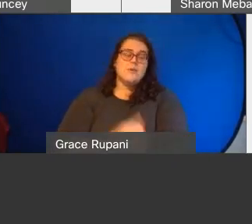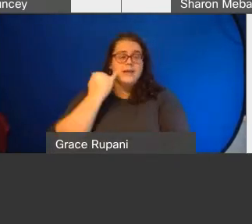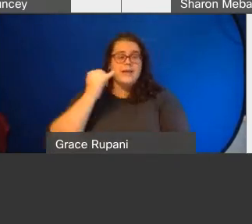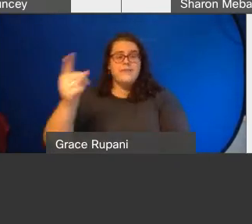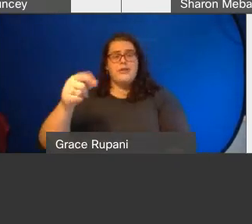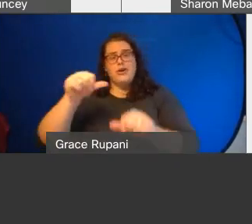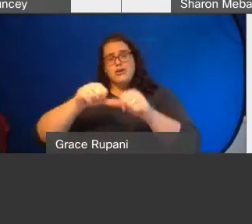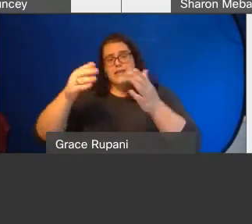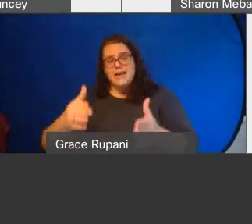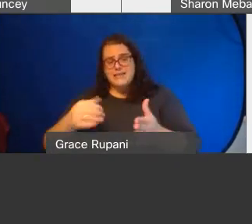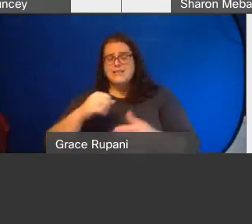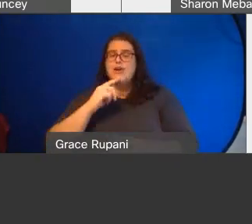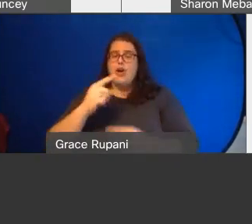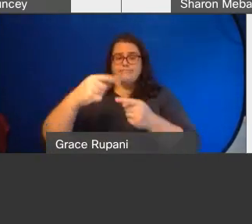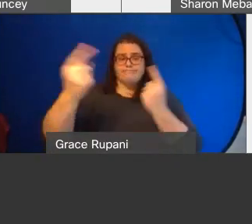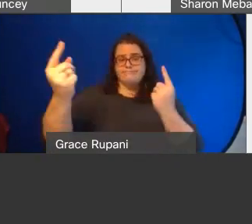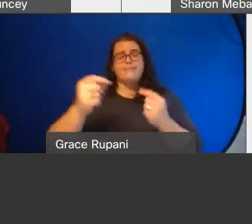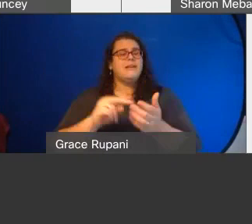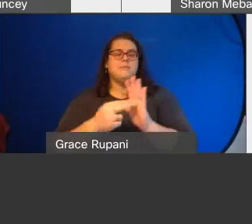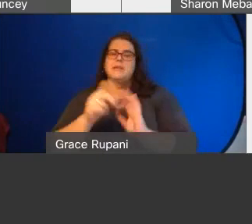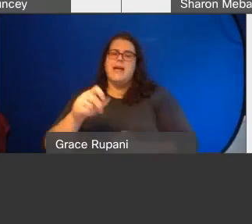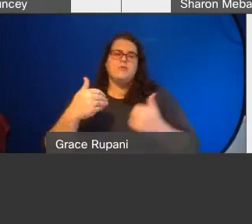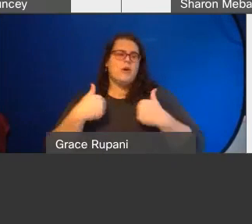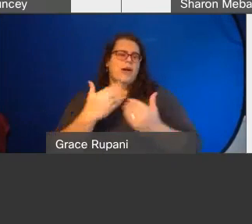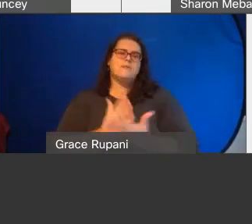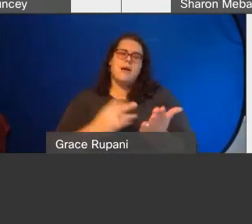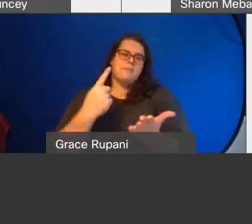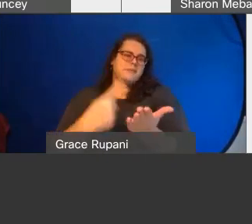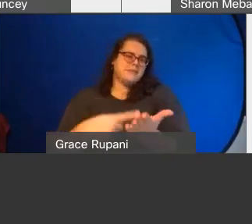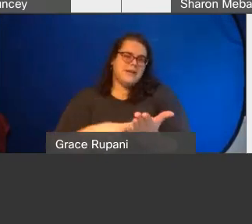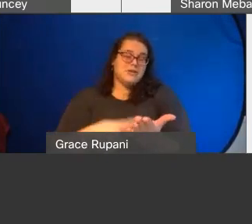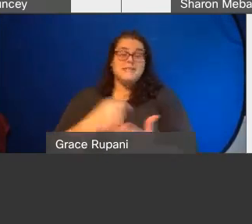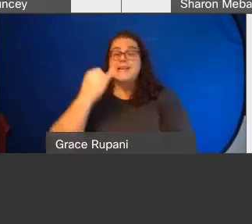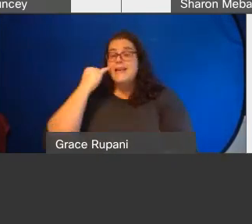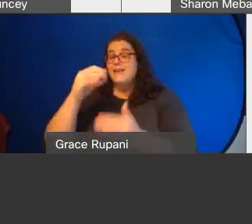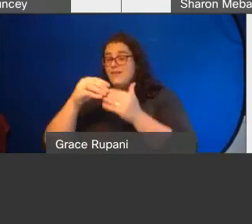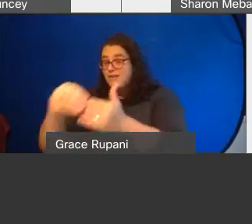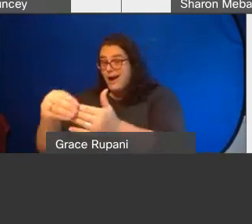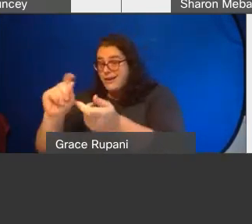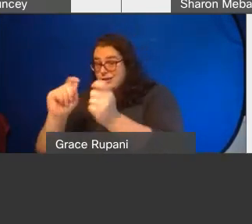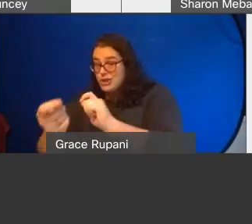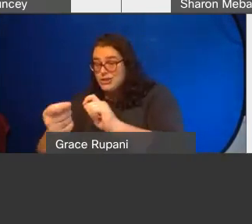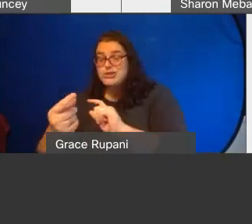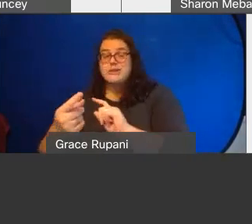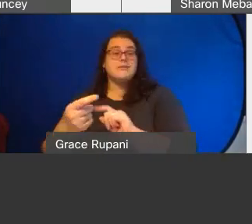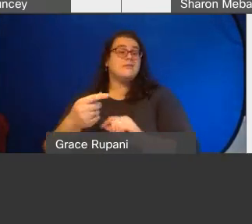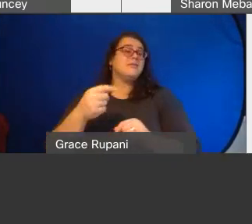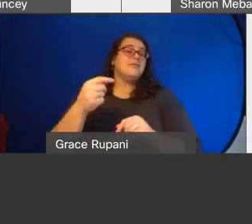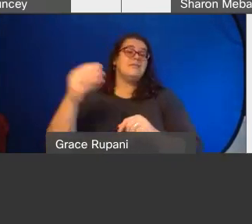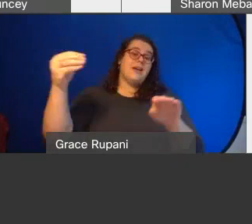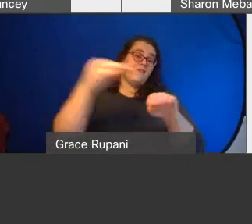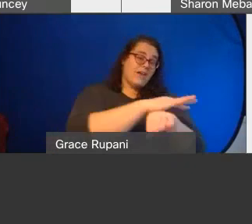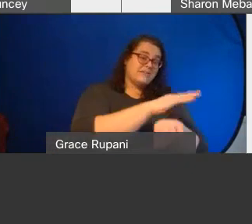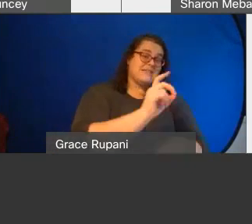that, we'll have to have some discussions and hash that out. And if the guidance changes from DC Health, we'll certainly make sure we support you